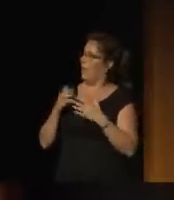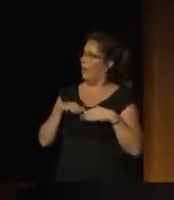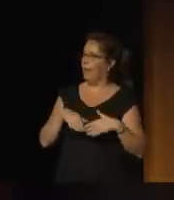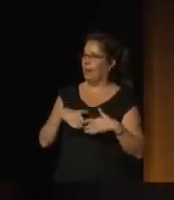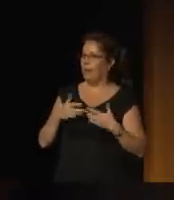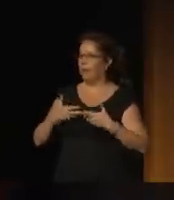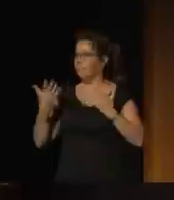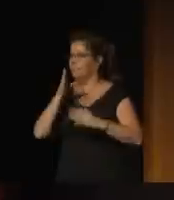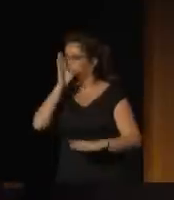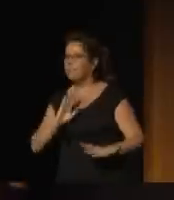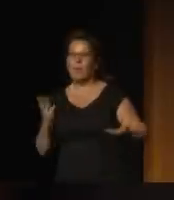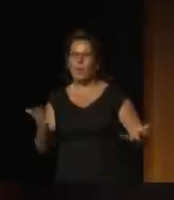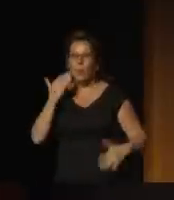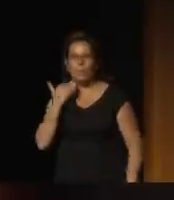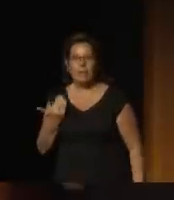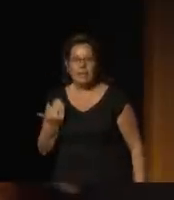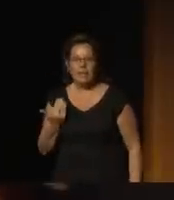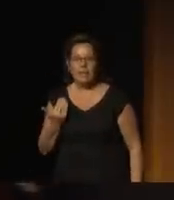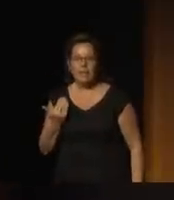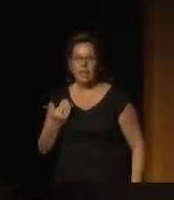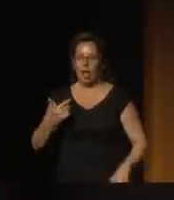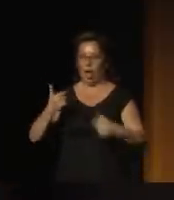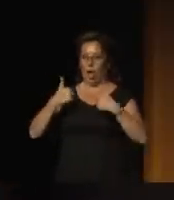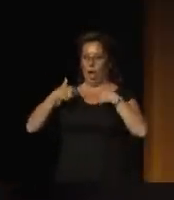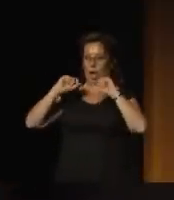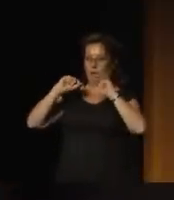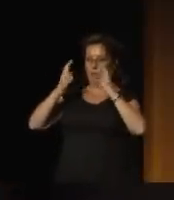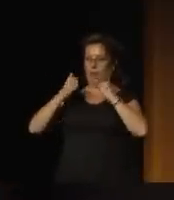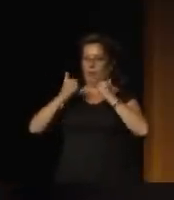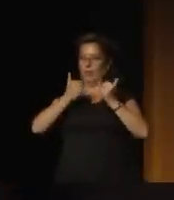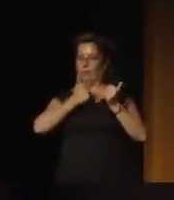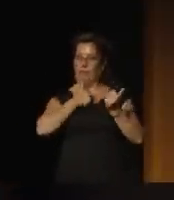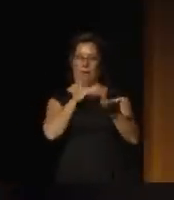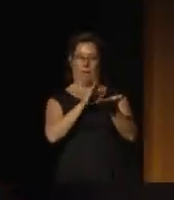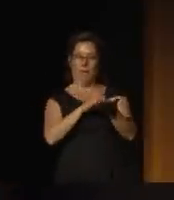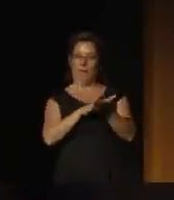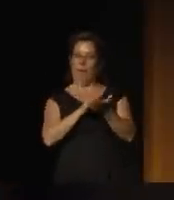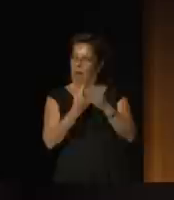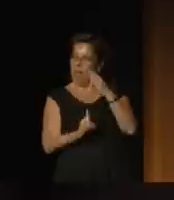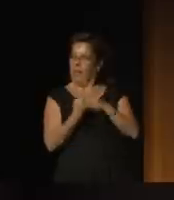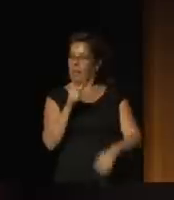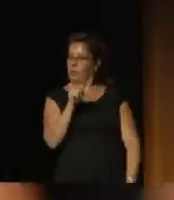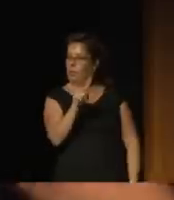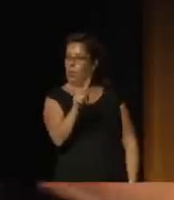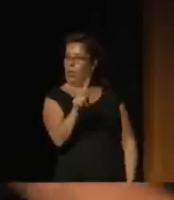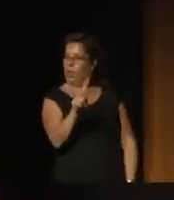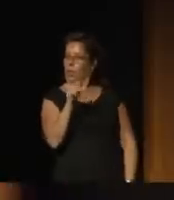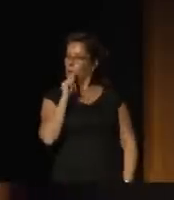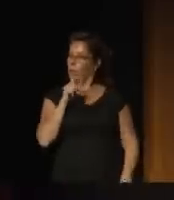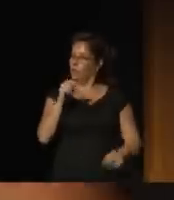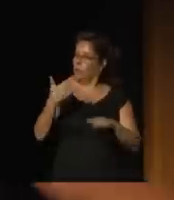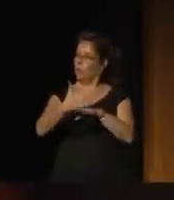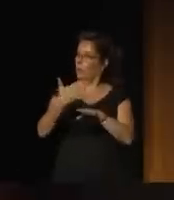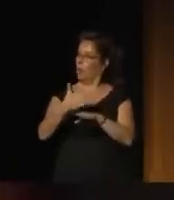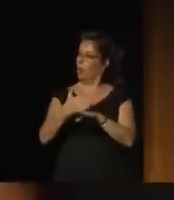And I realized that my mother, that sort of stuff happened to her when she was at